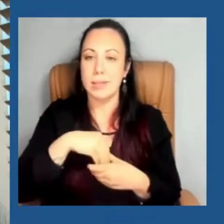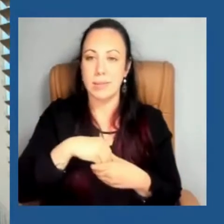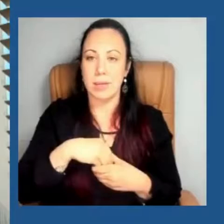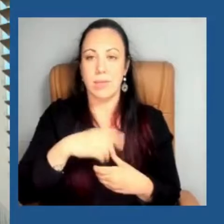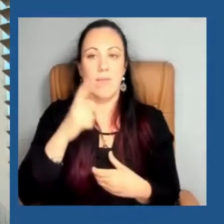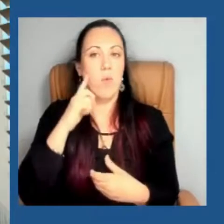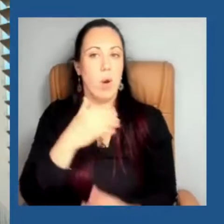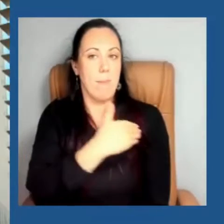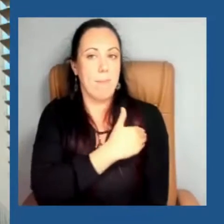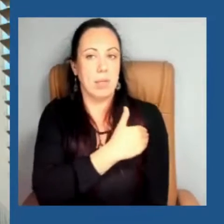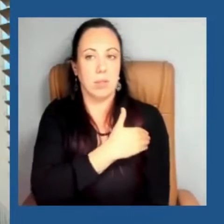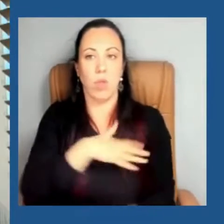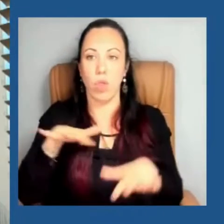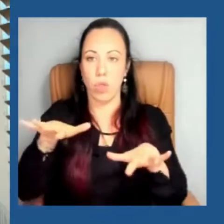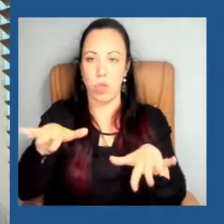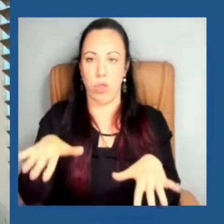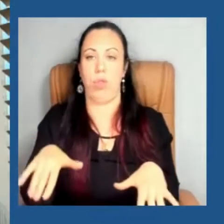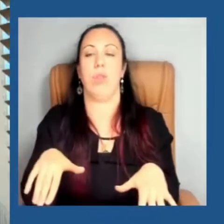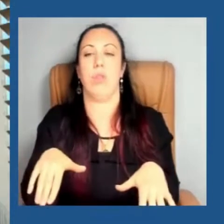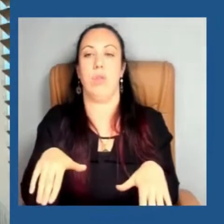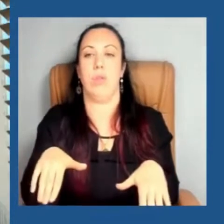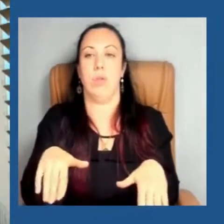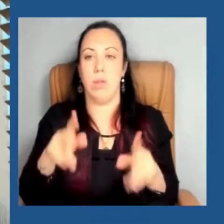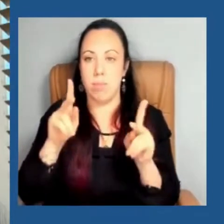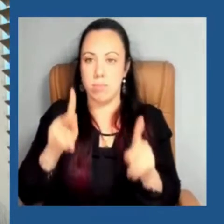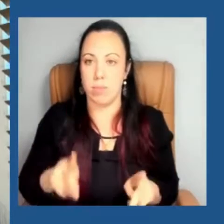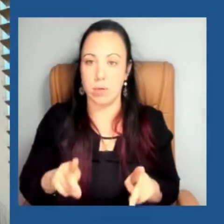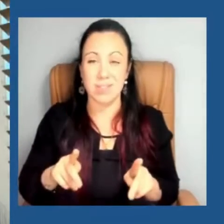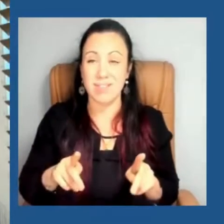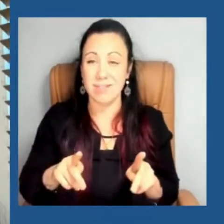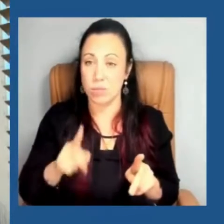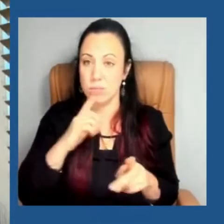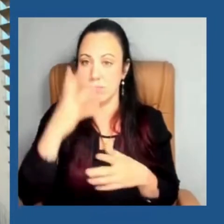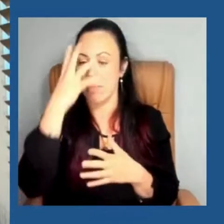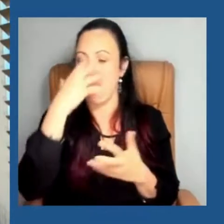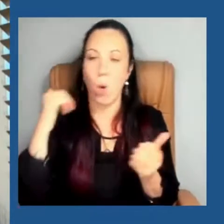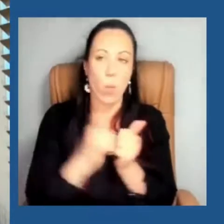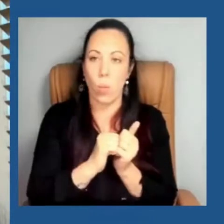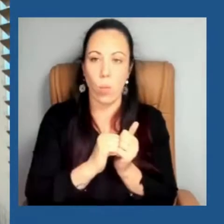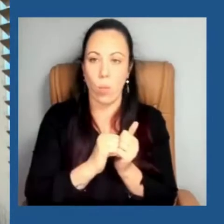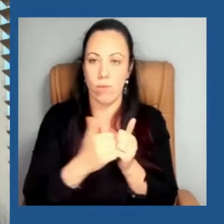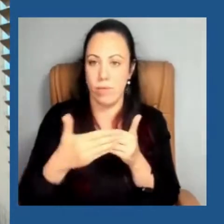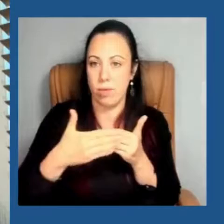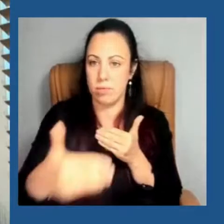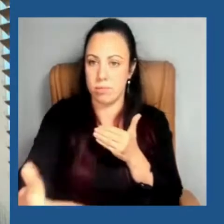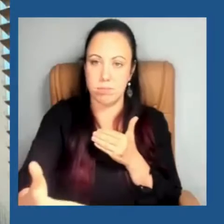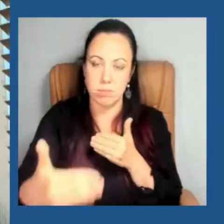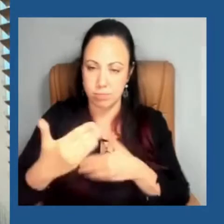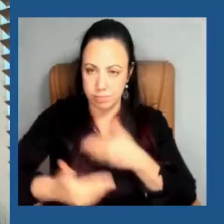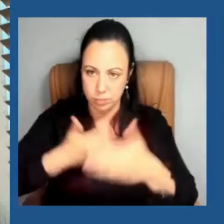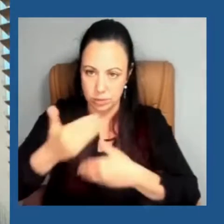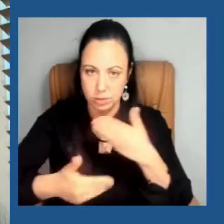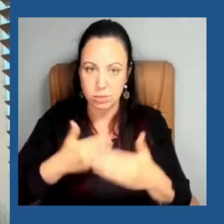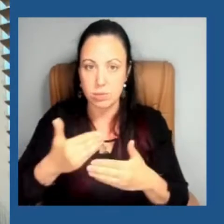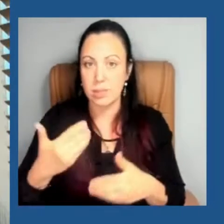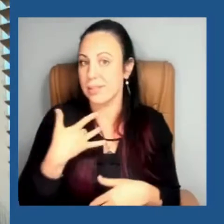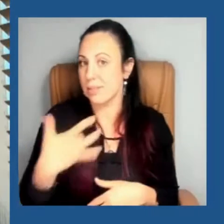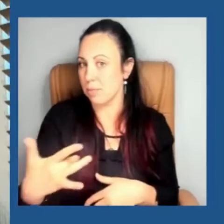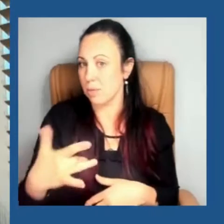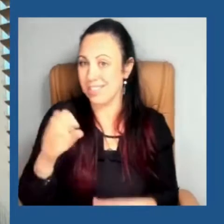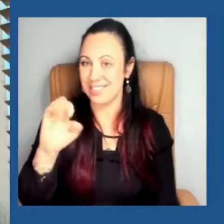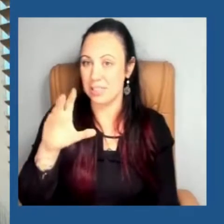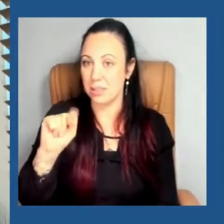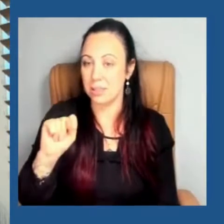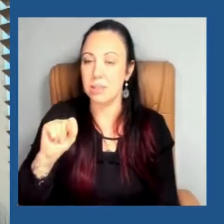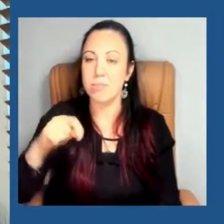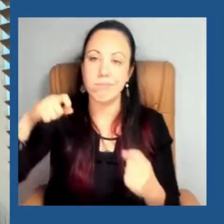body, so the person is asleep for the entire procedure. A typical course of ECT is administered 3 times